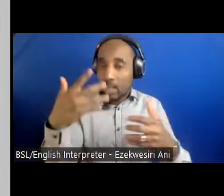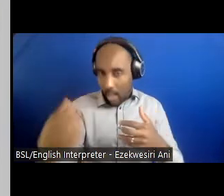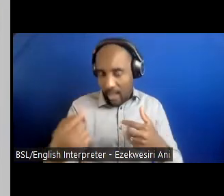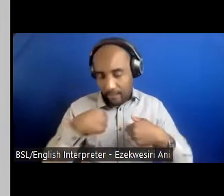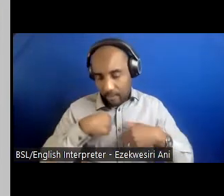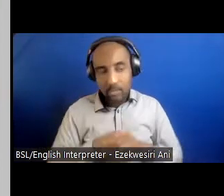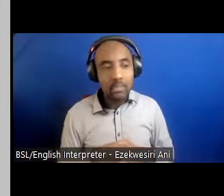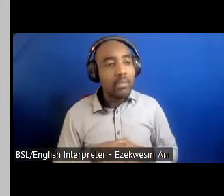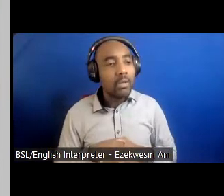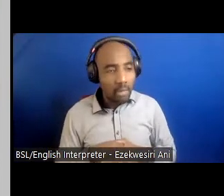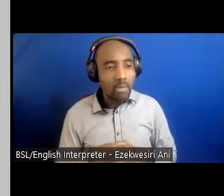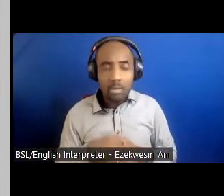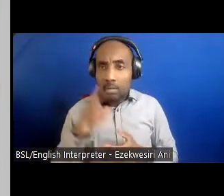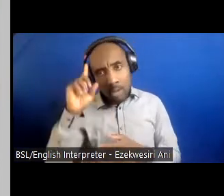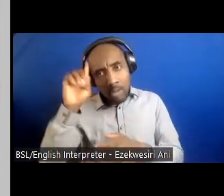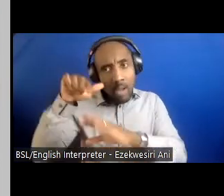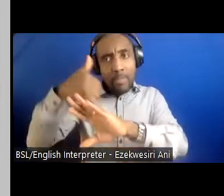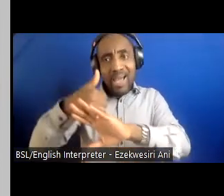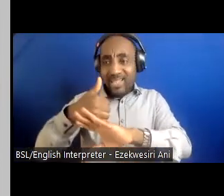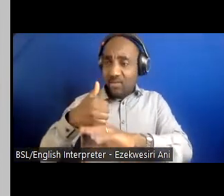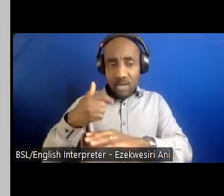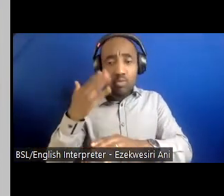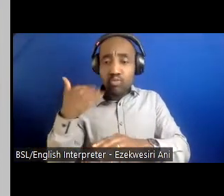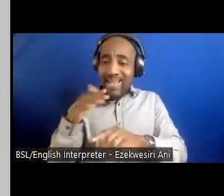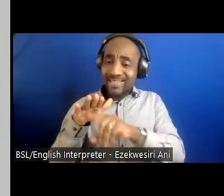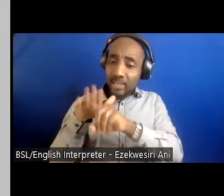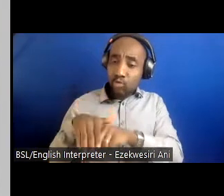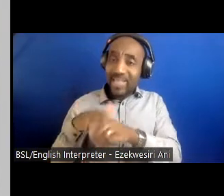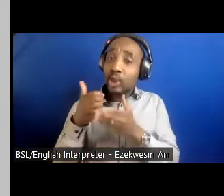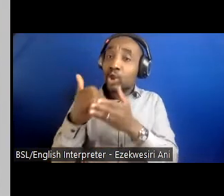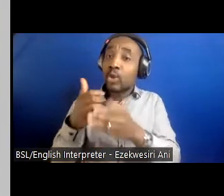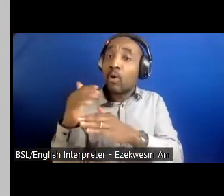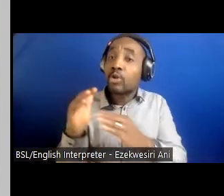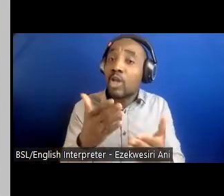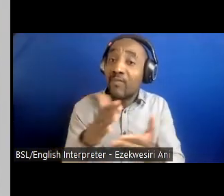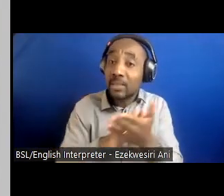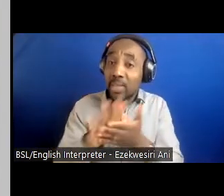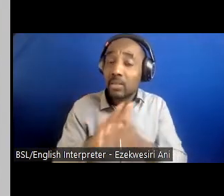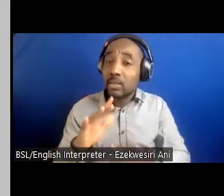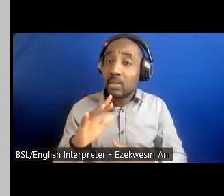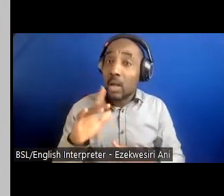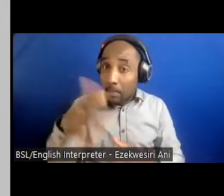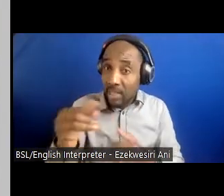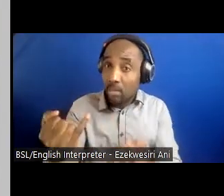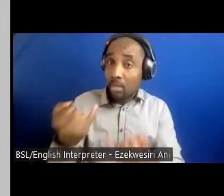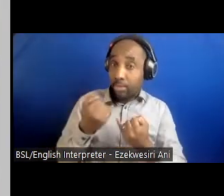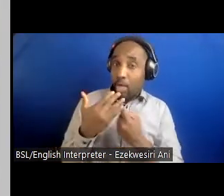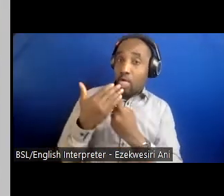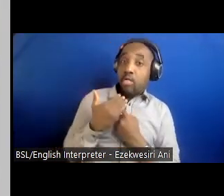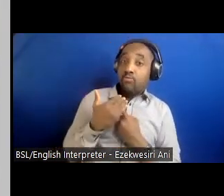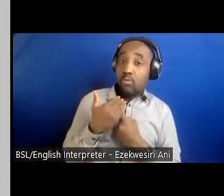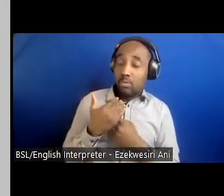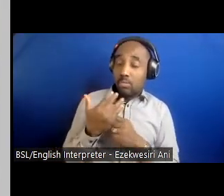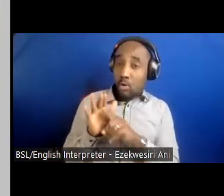also have developed the pioneering Race Discrimination Support Service, which will in future support the victims of race discrimination, giving our communities a